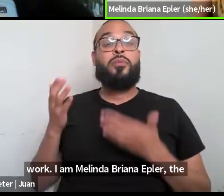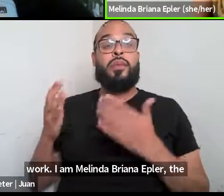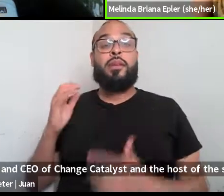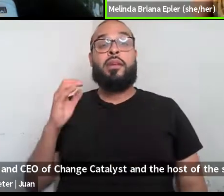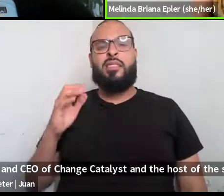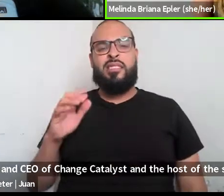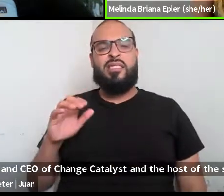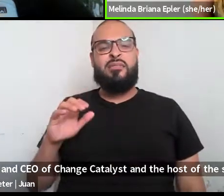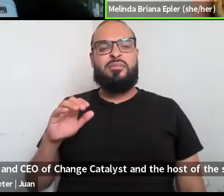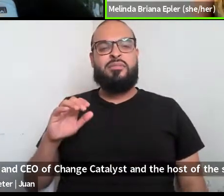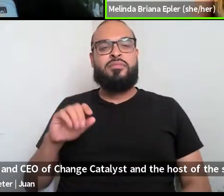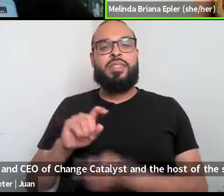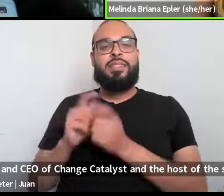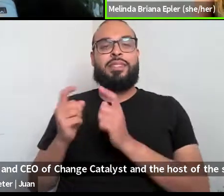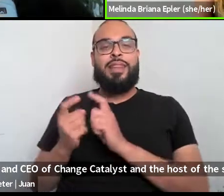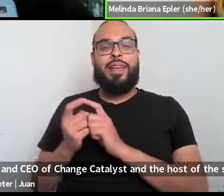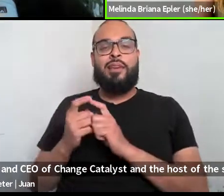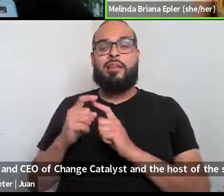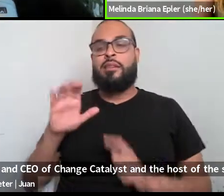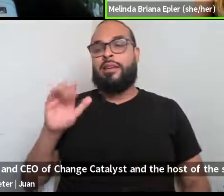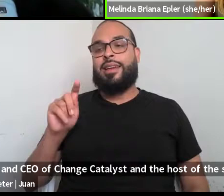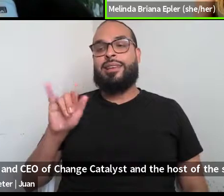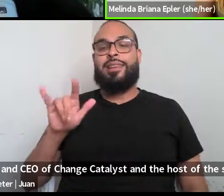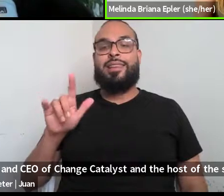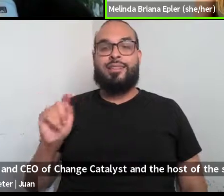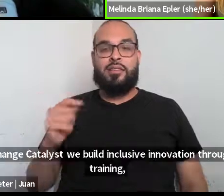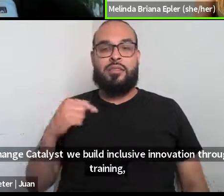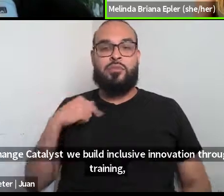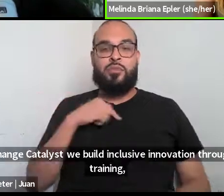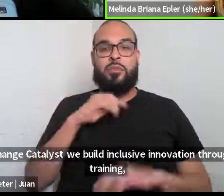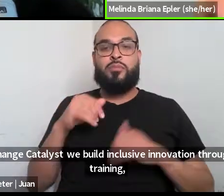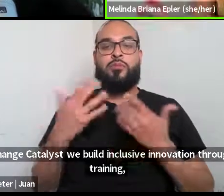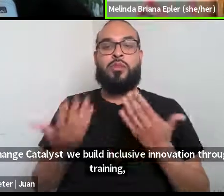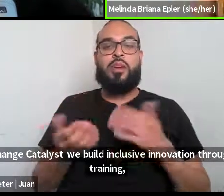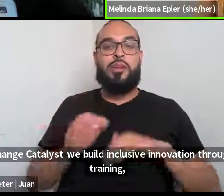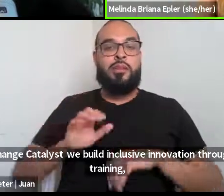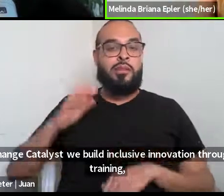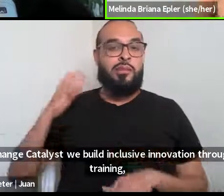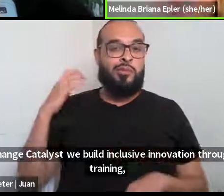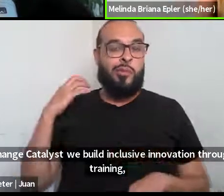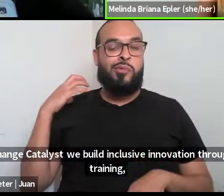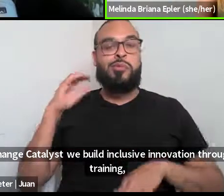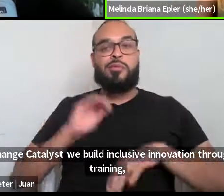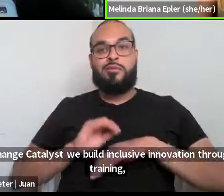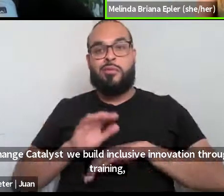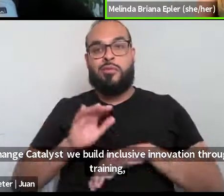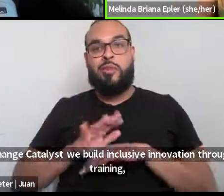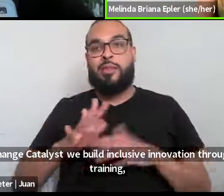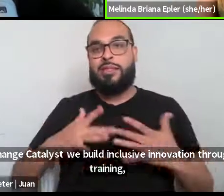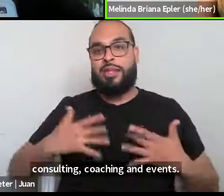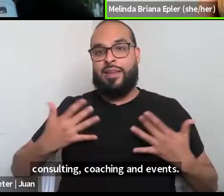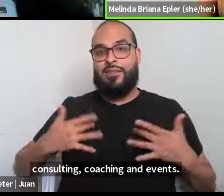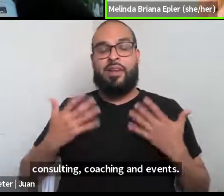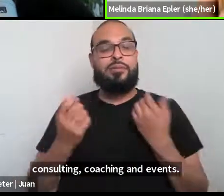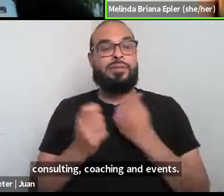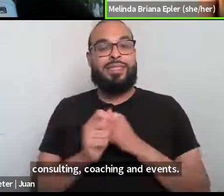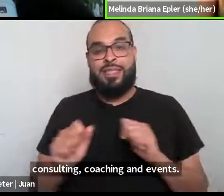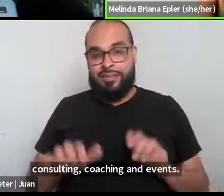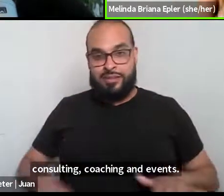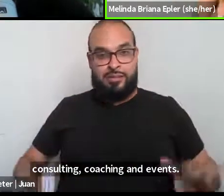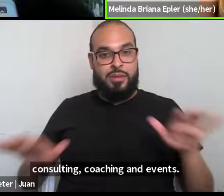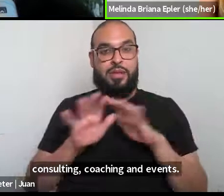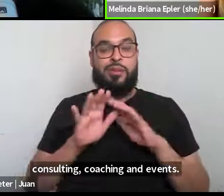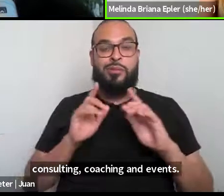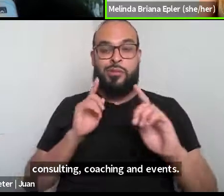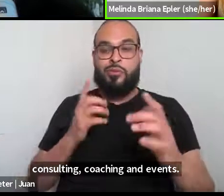inclusive innovation through training, consulting, coaching, and events. And this is a safe space to learn here. We work to build empathy for each